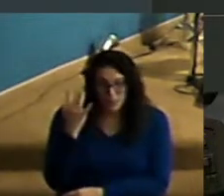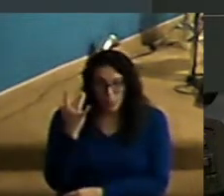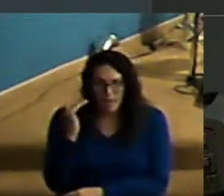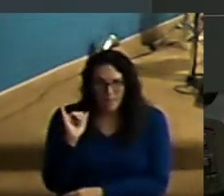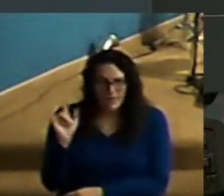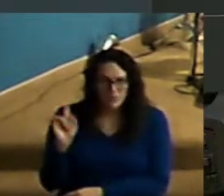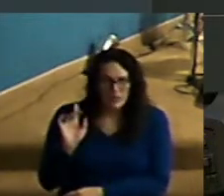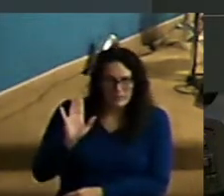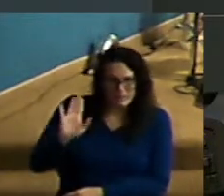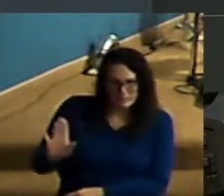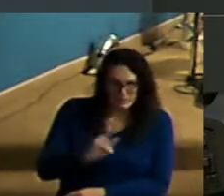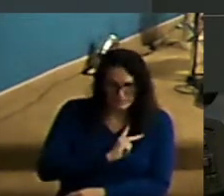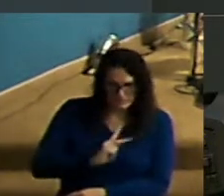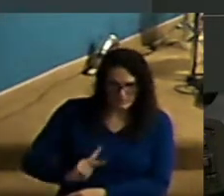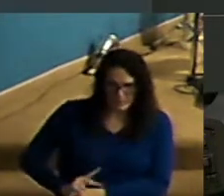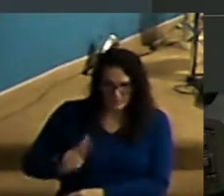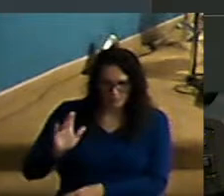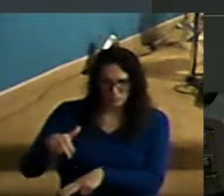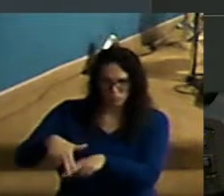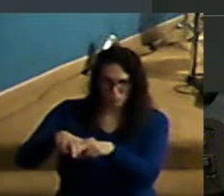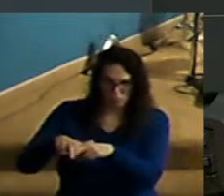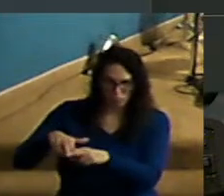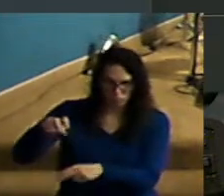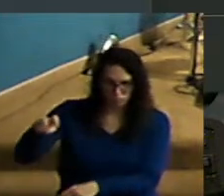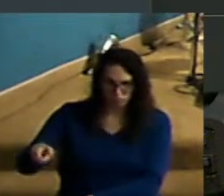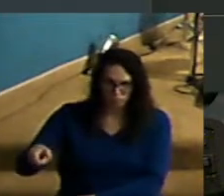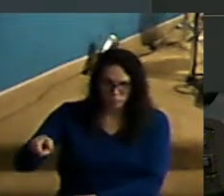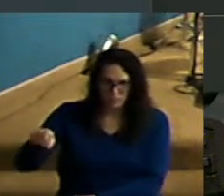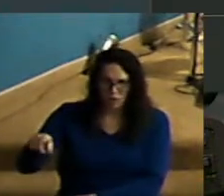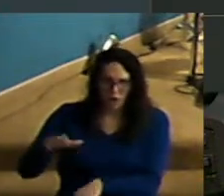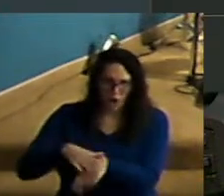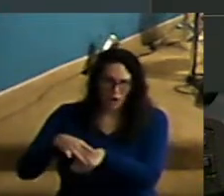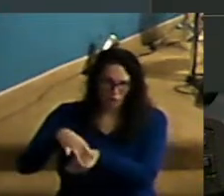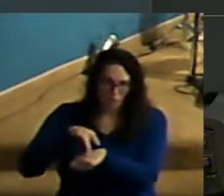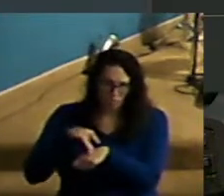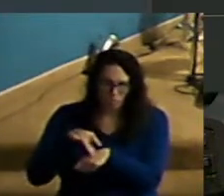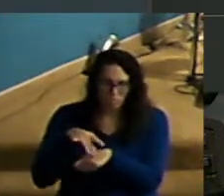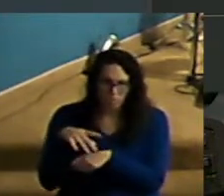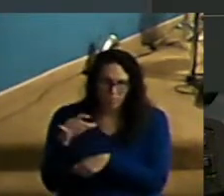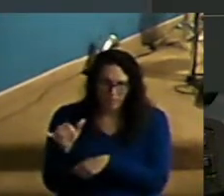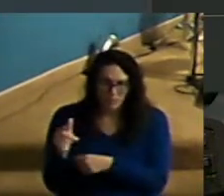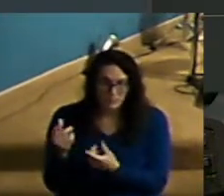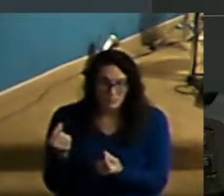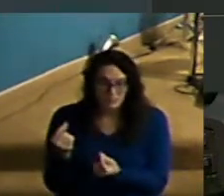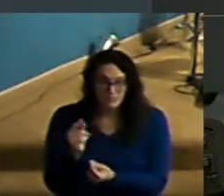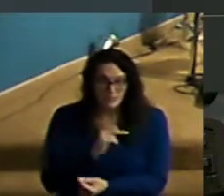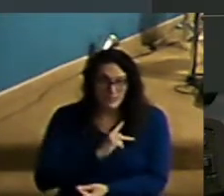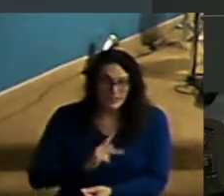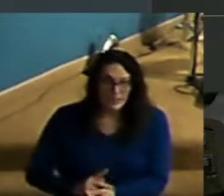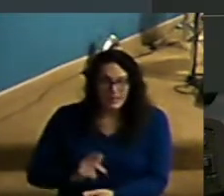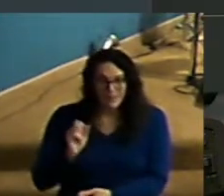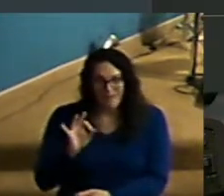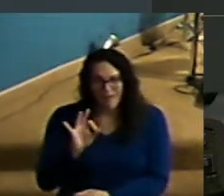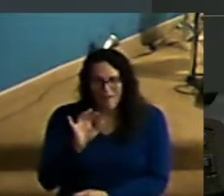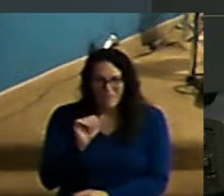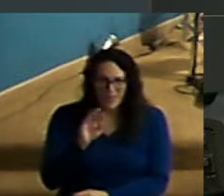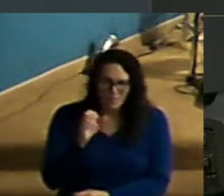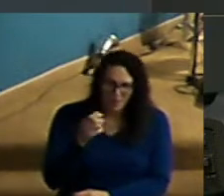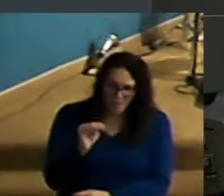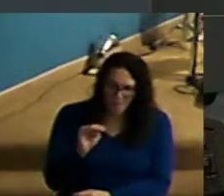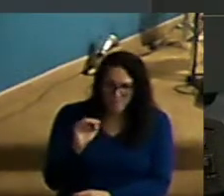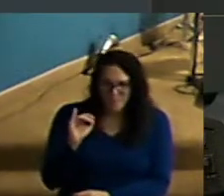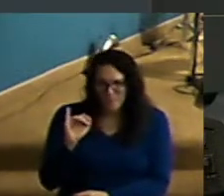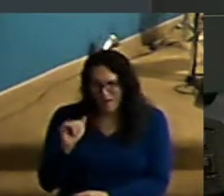his king has his throne on earth. It's the king of Abraham, Isaac, and Jacob,